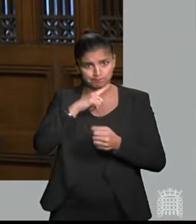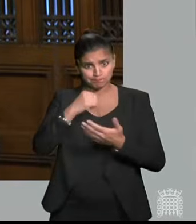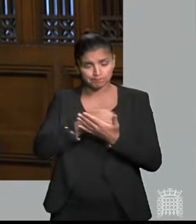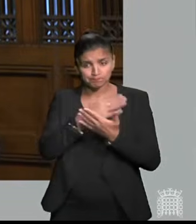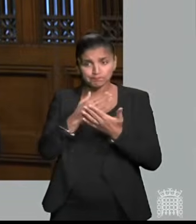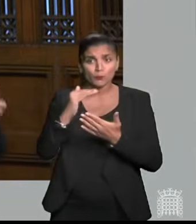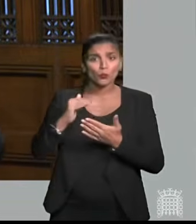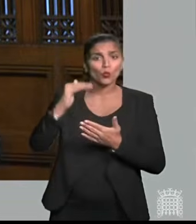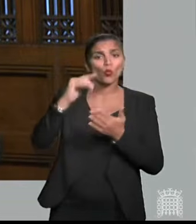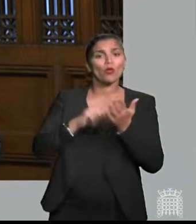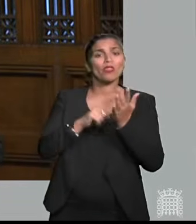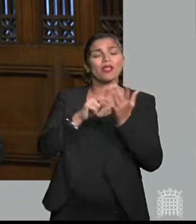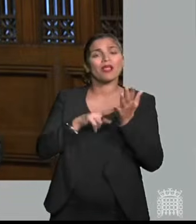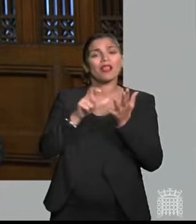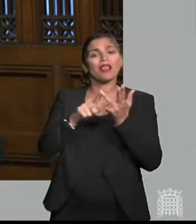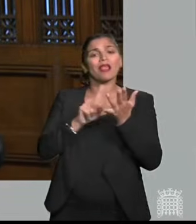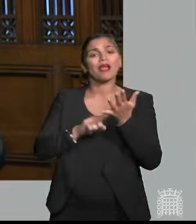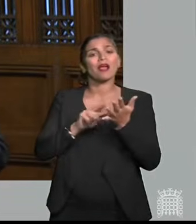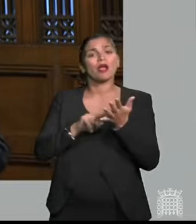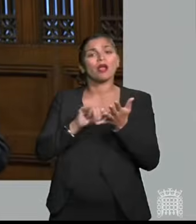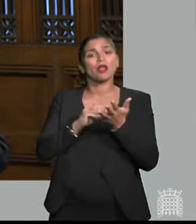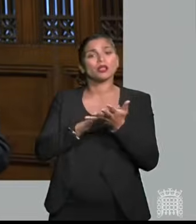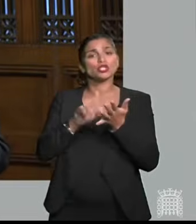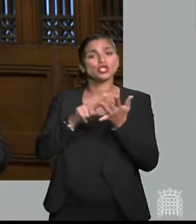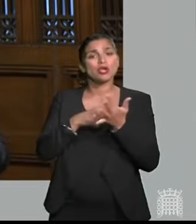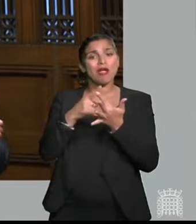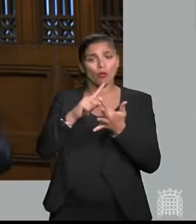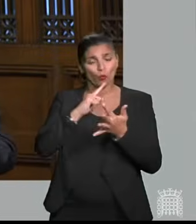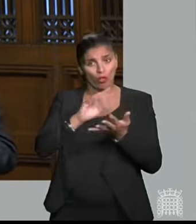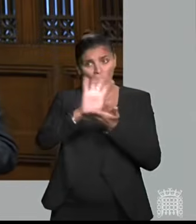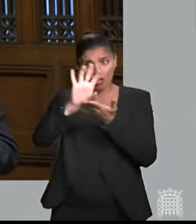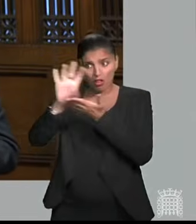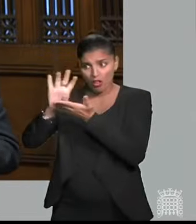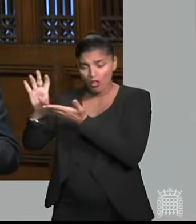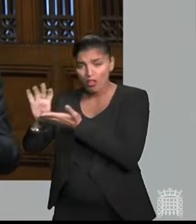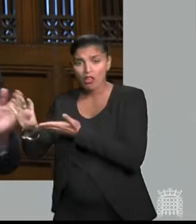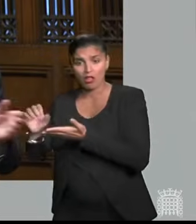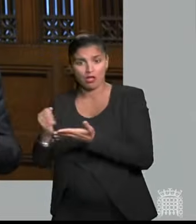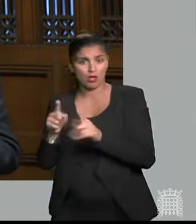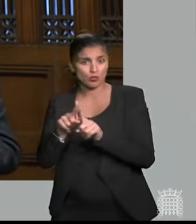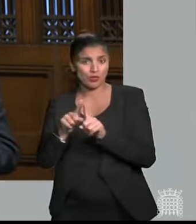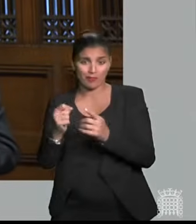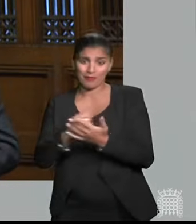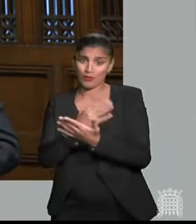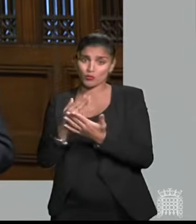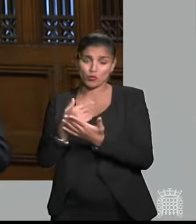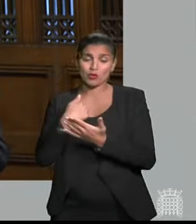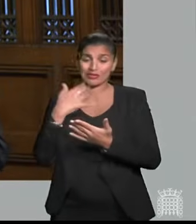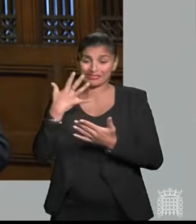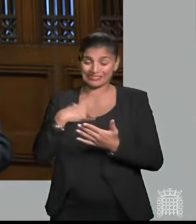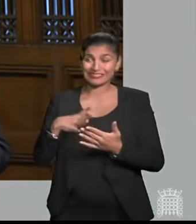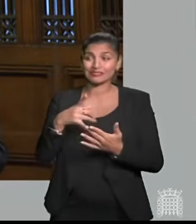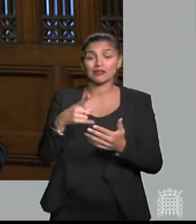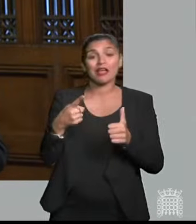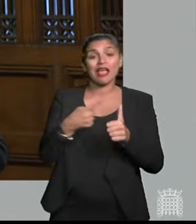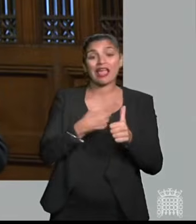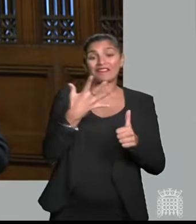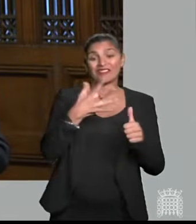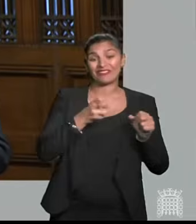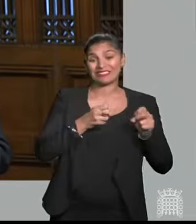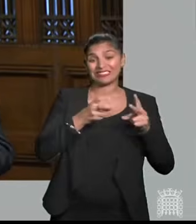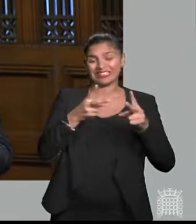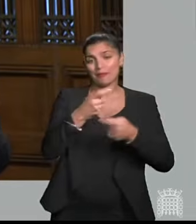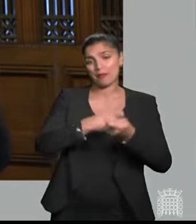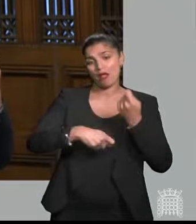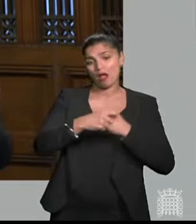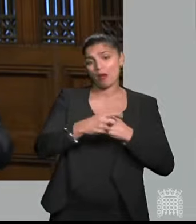Northern Lincolnshire? In order to improve access to the free ports of the Humber, we need dualling of the A15 between Lincoln and